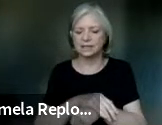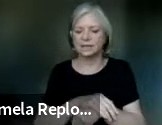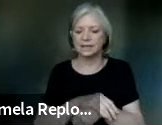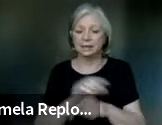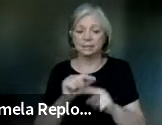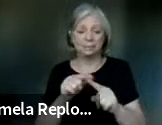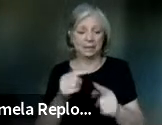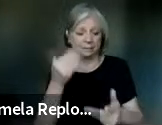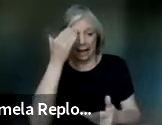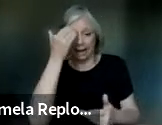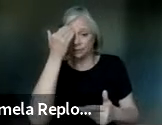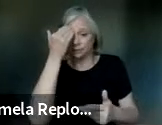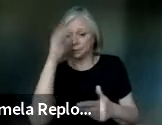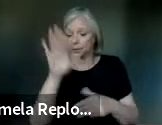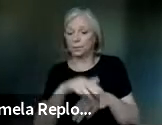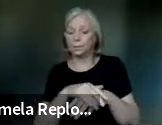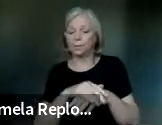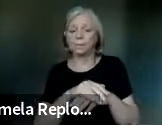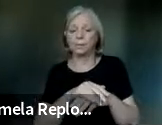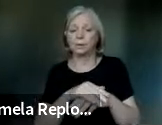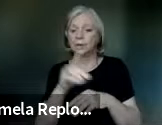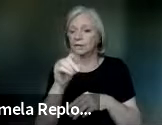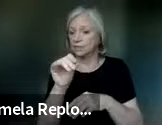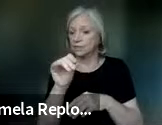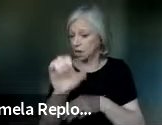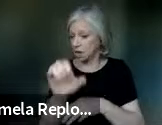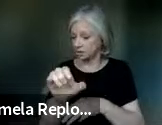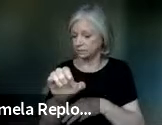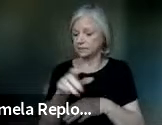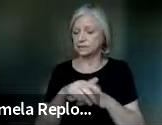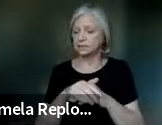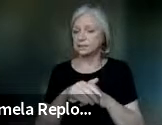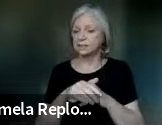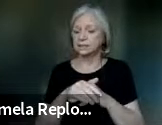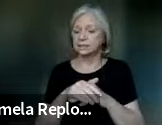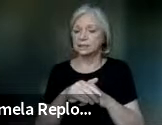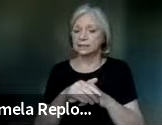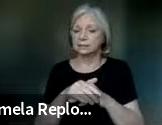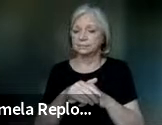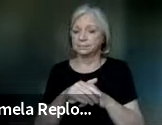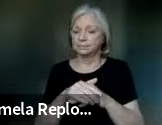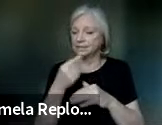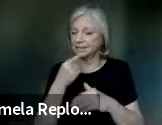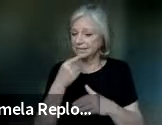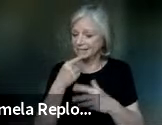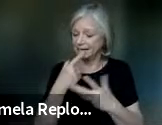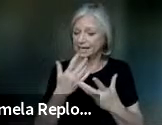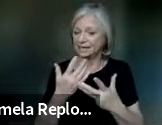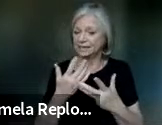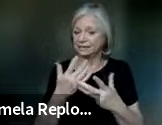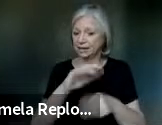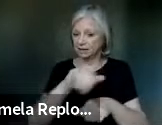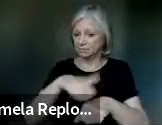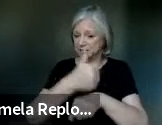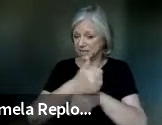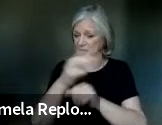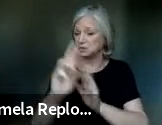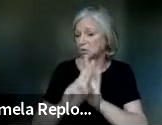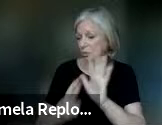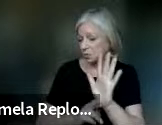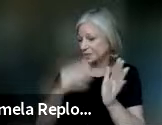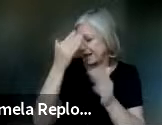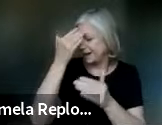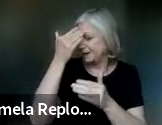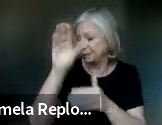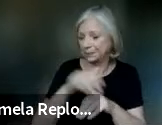those documents to see. I'm not aware what they, what's there in terms of standards, but I will tell you for most settings, they're not going to